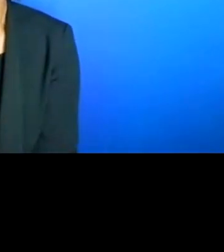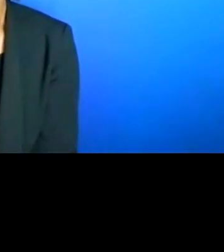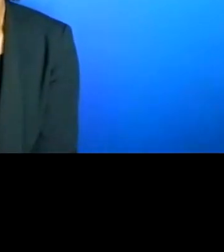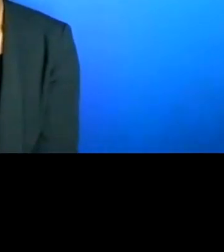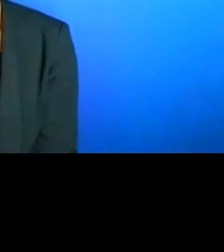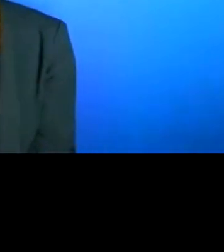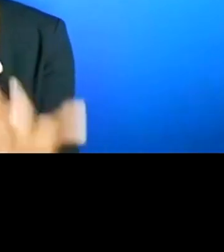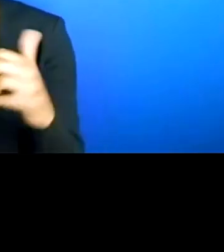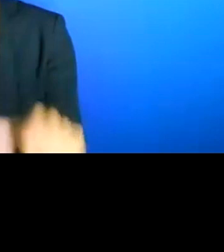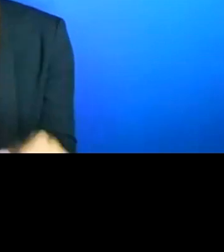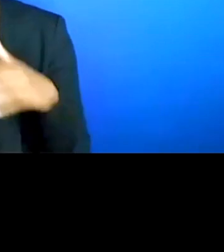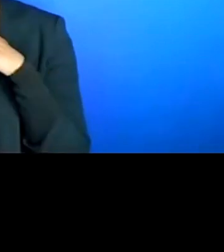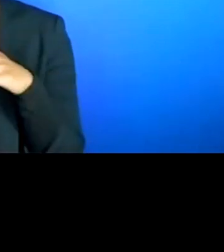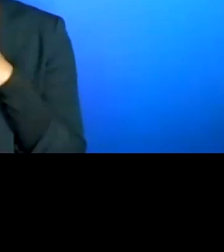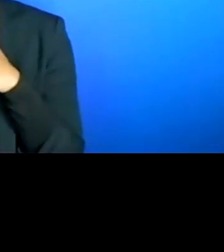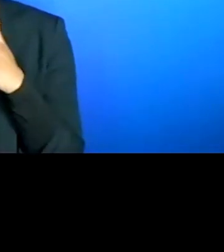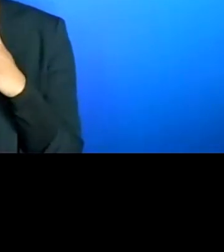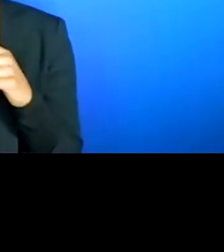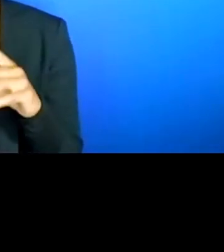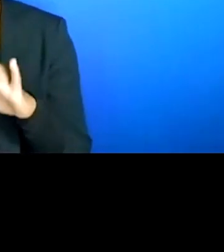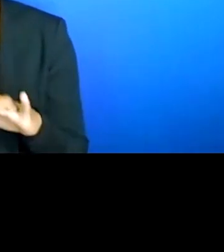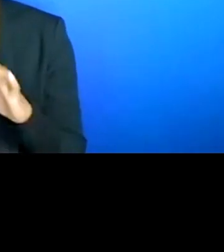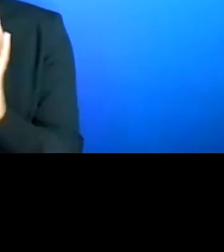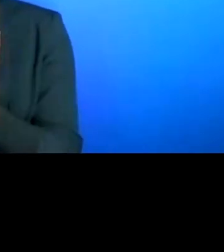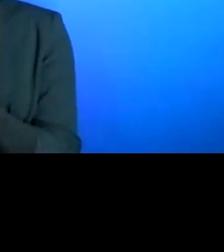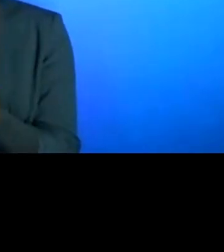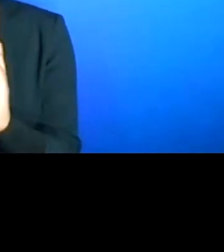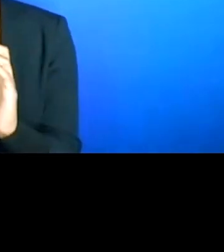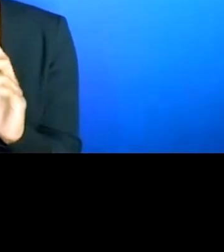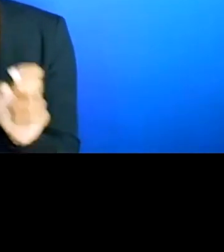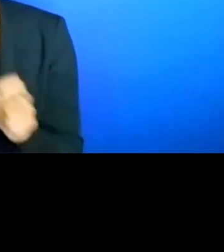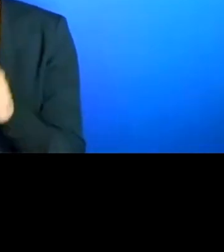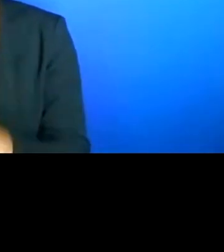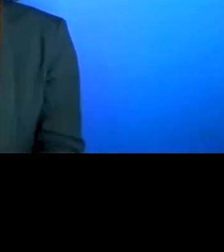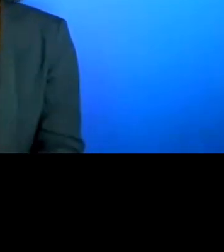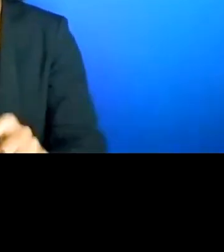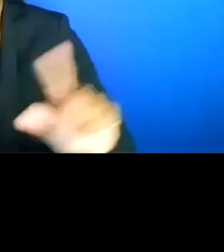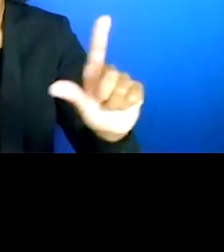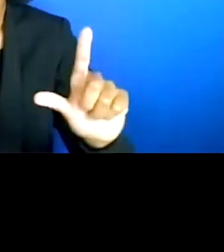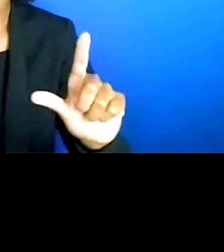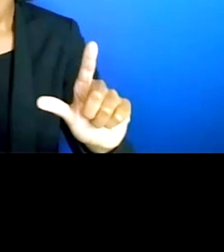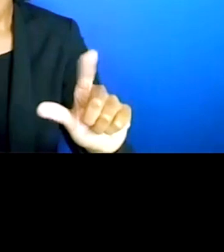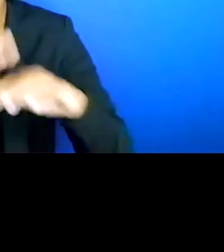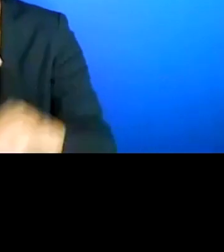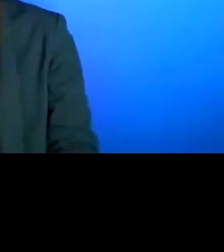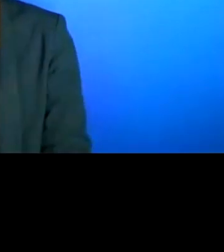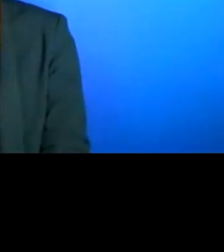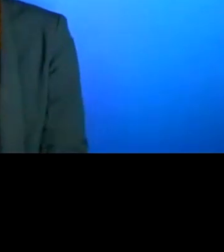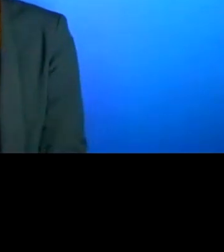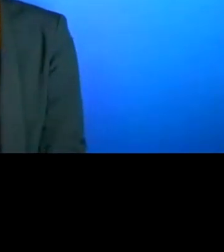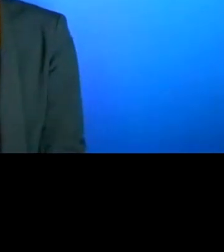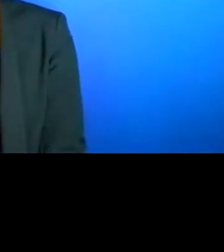can access this course recording on the workshop, on the Peers